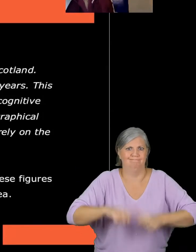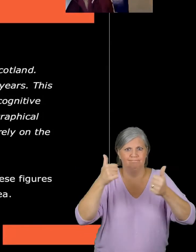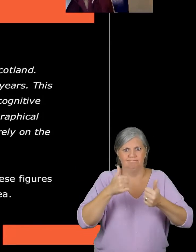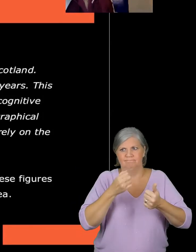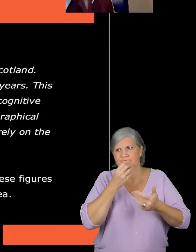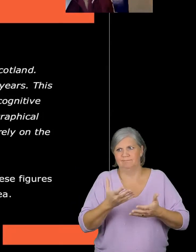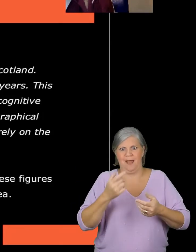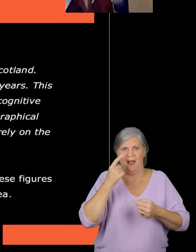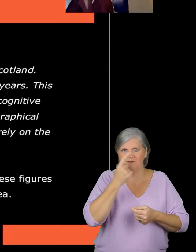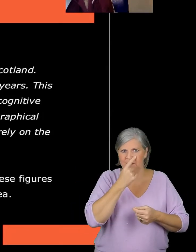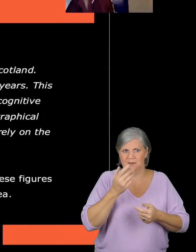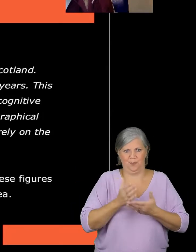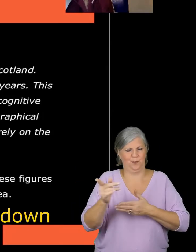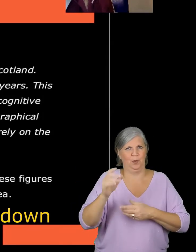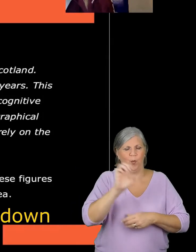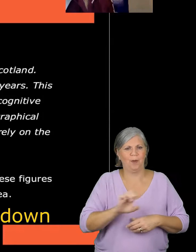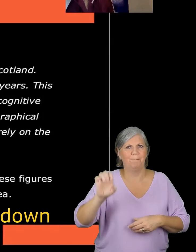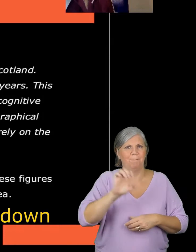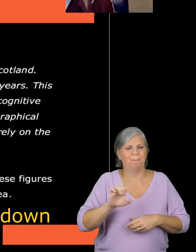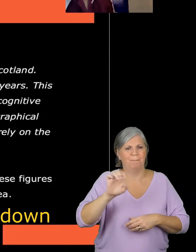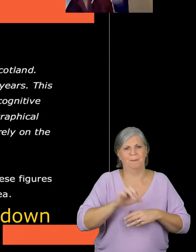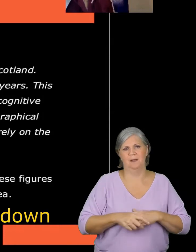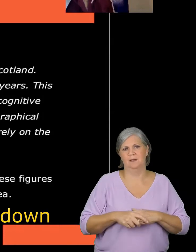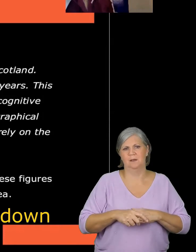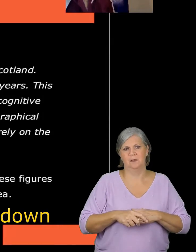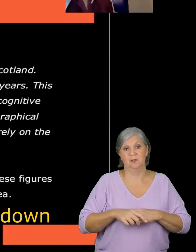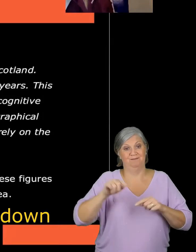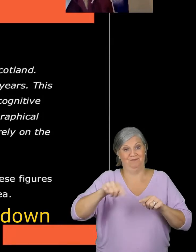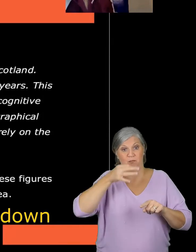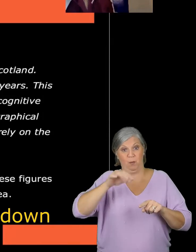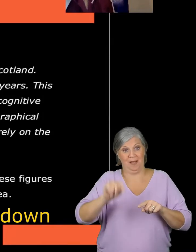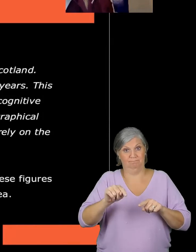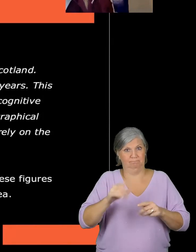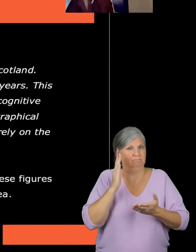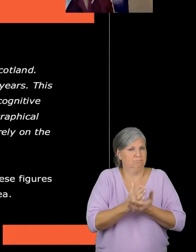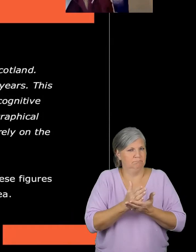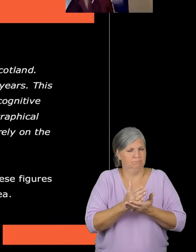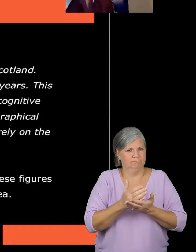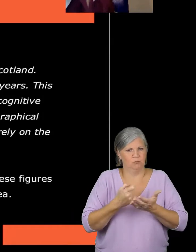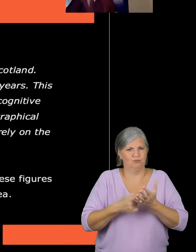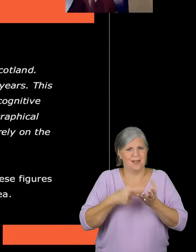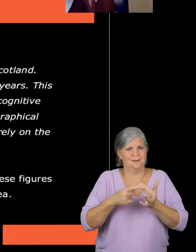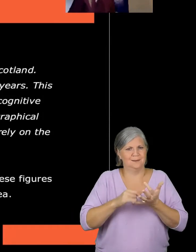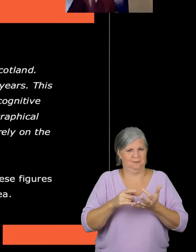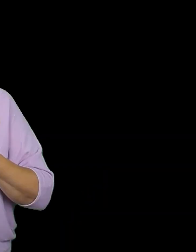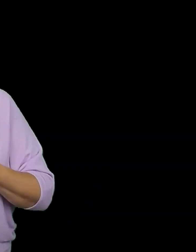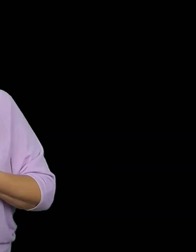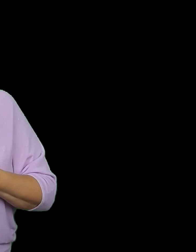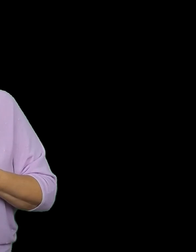for 2019 were provided. These figures were broken down into age, gender and local authority area.